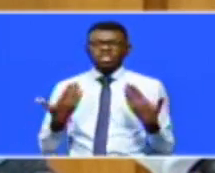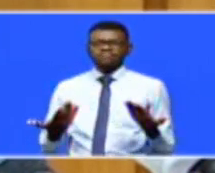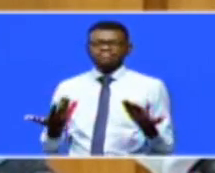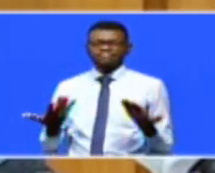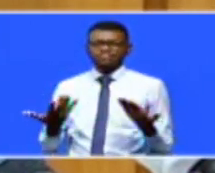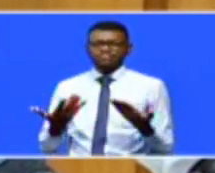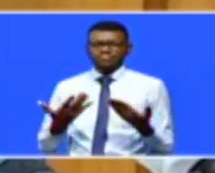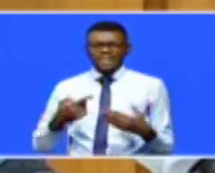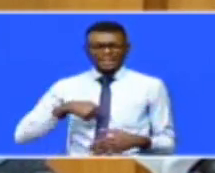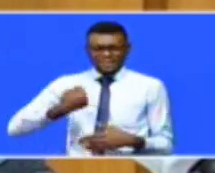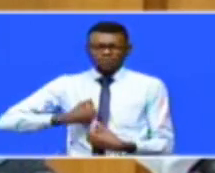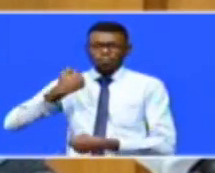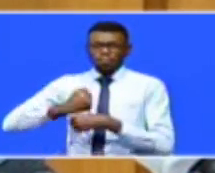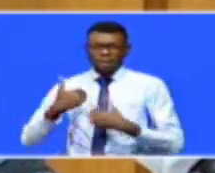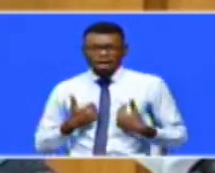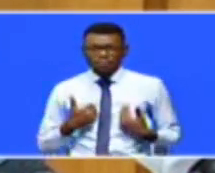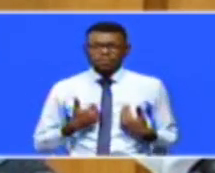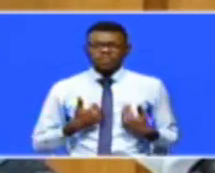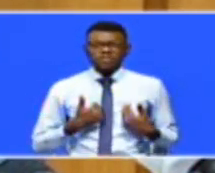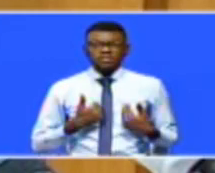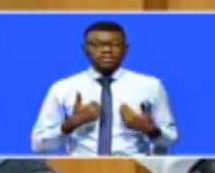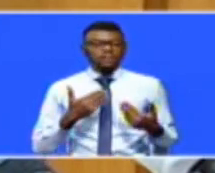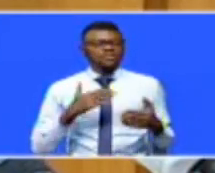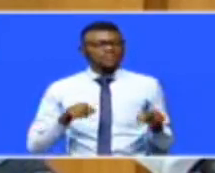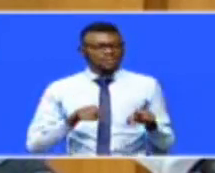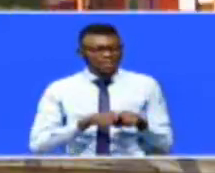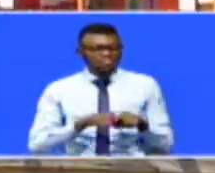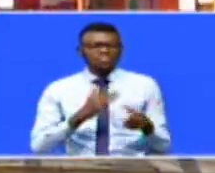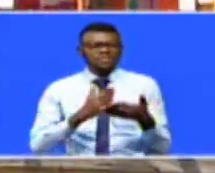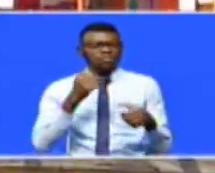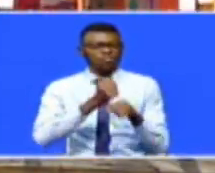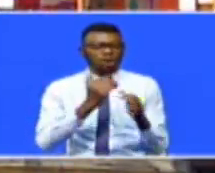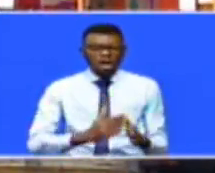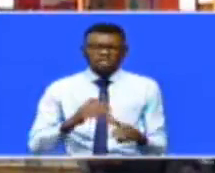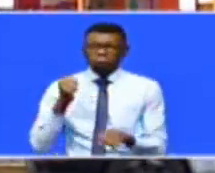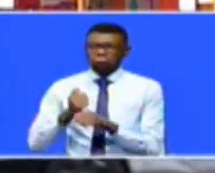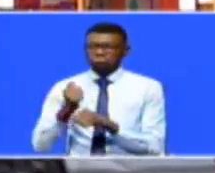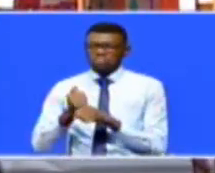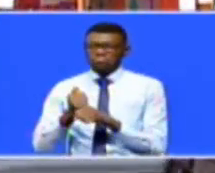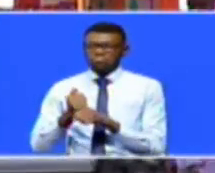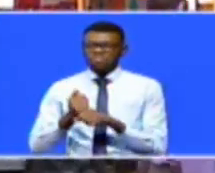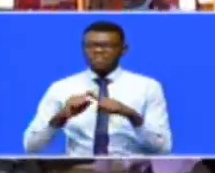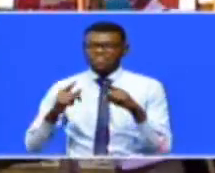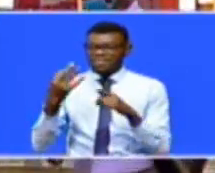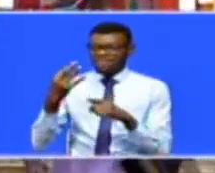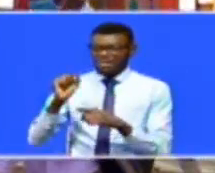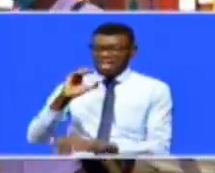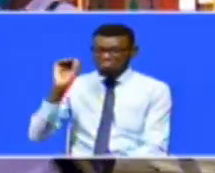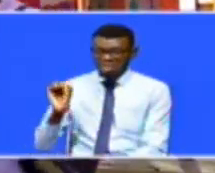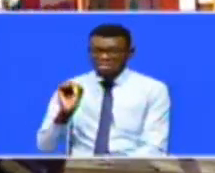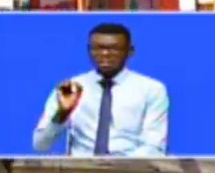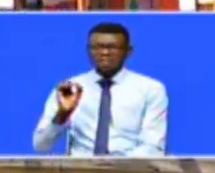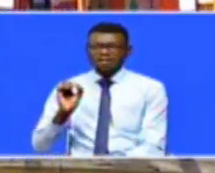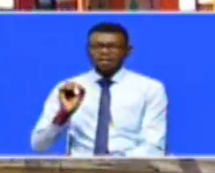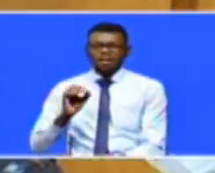self-employed persons, comprising of working employers and own workers, while 35% were